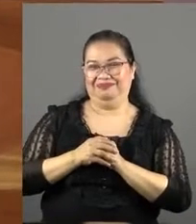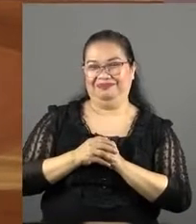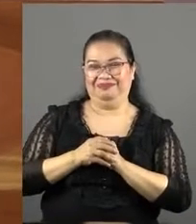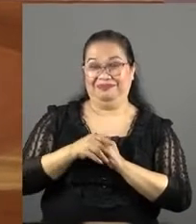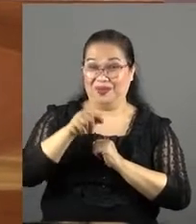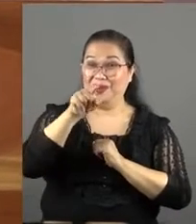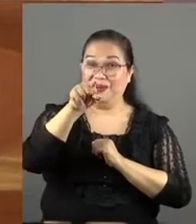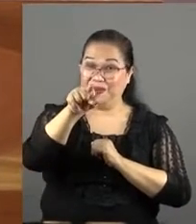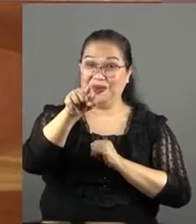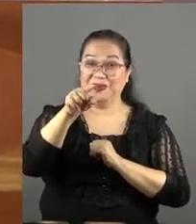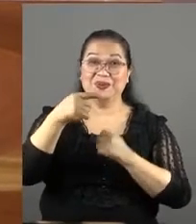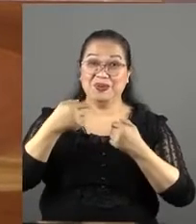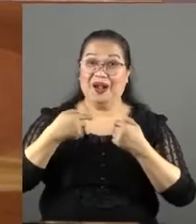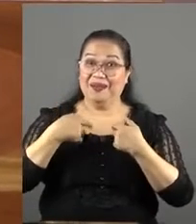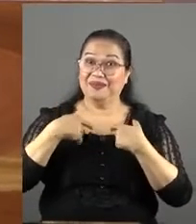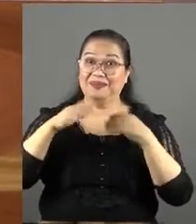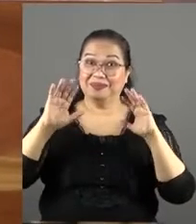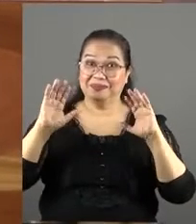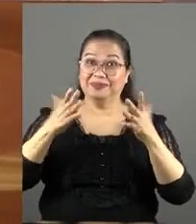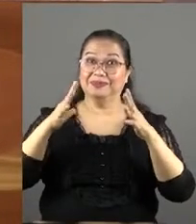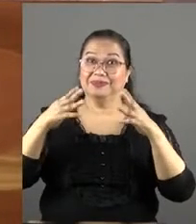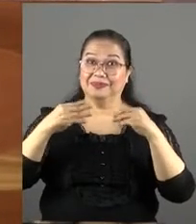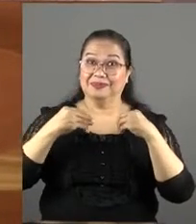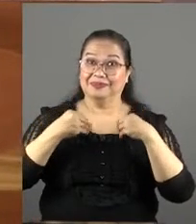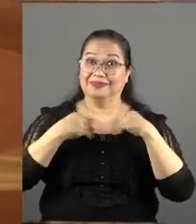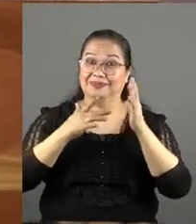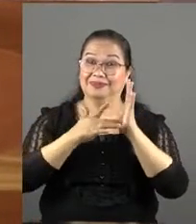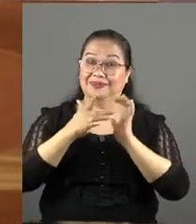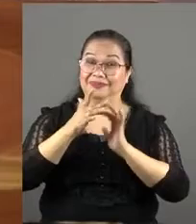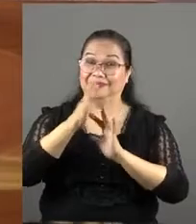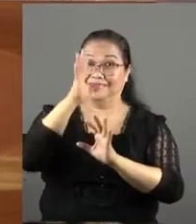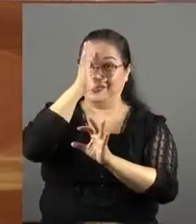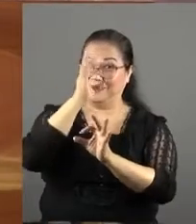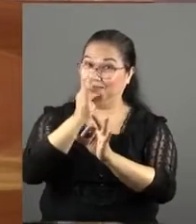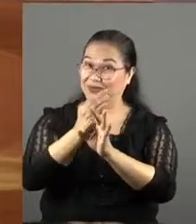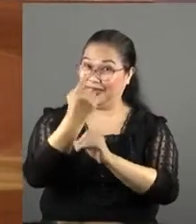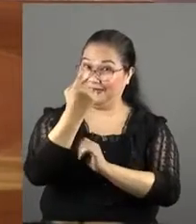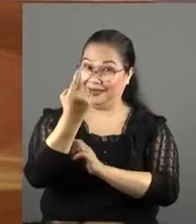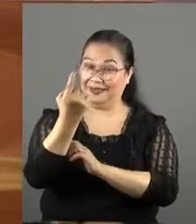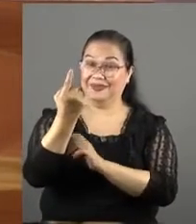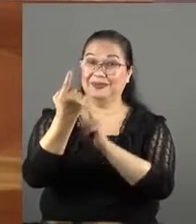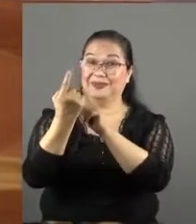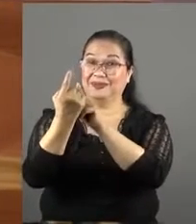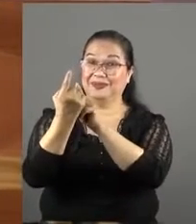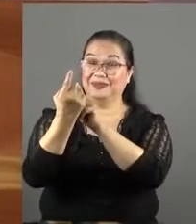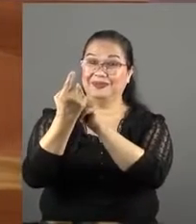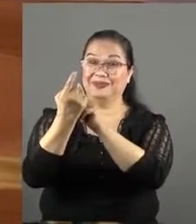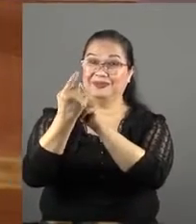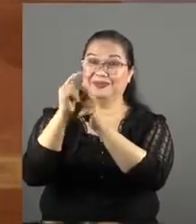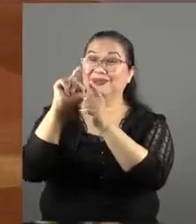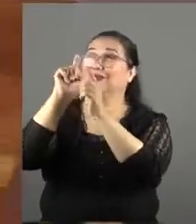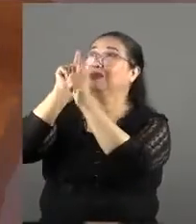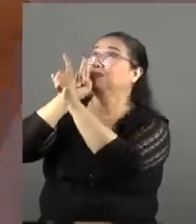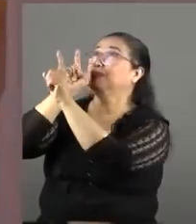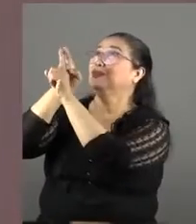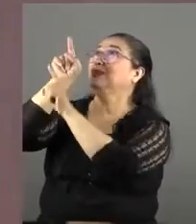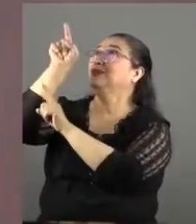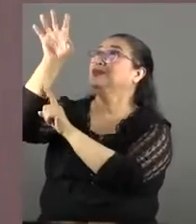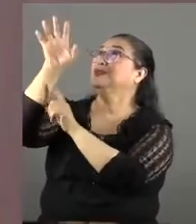Have you ever come to that point of receiving Christ by faith alone? Because you have turned to Him for